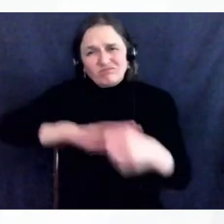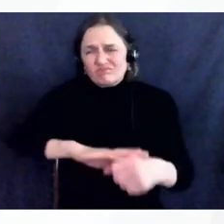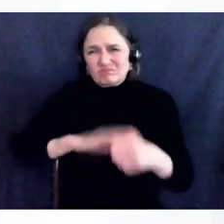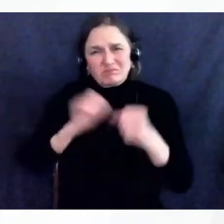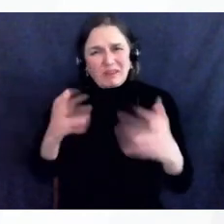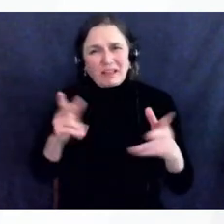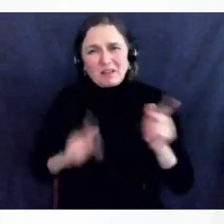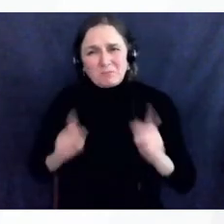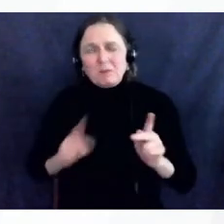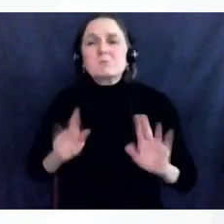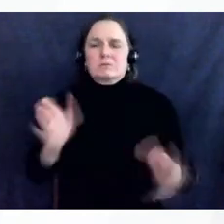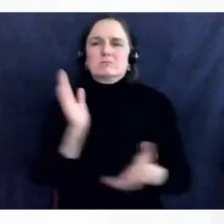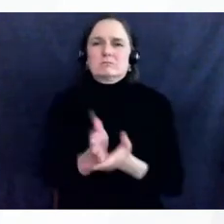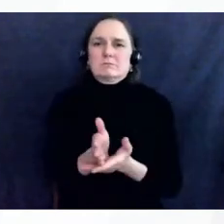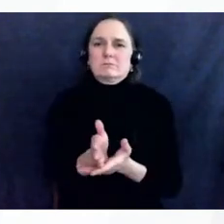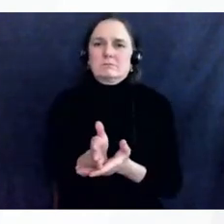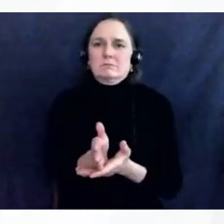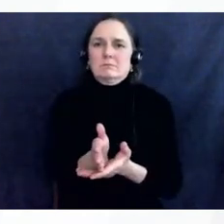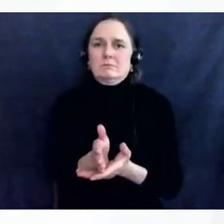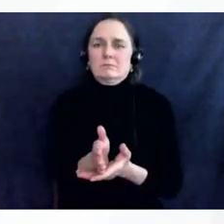university to feel diverse.